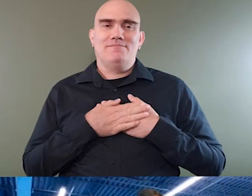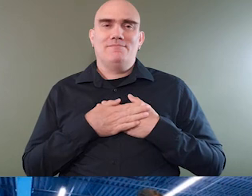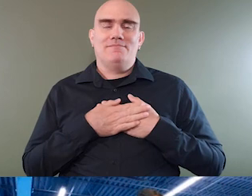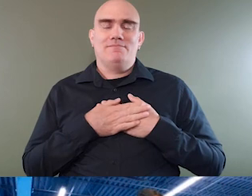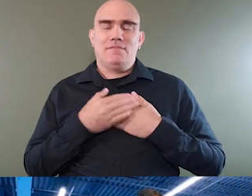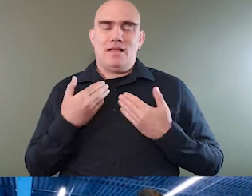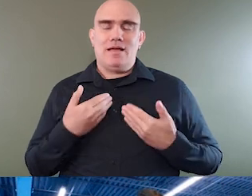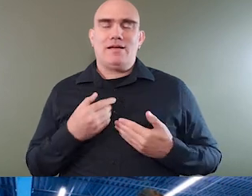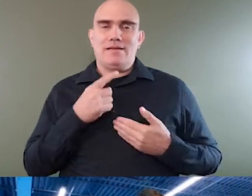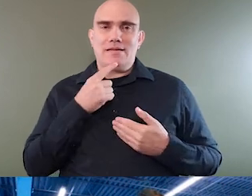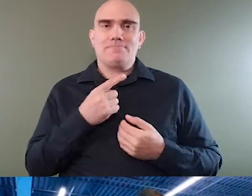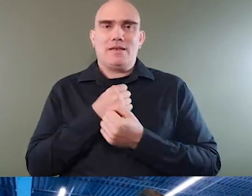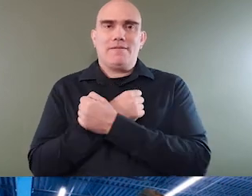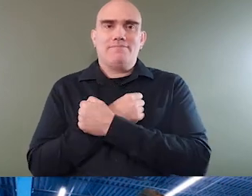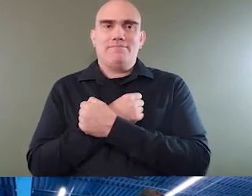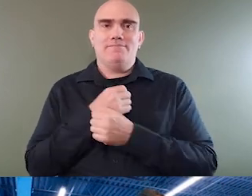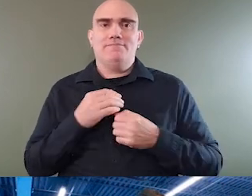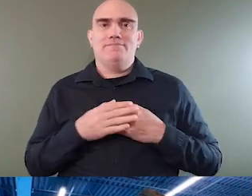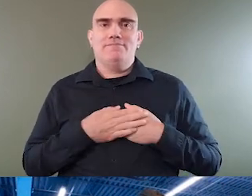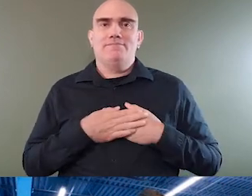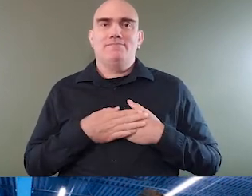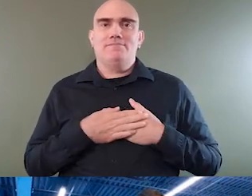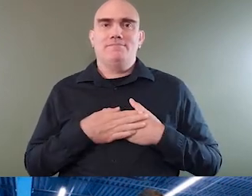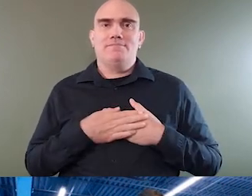love. I am love.